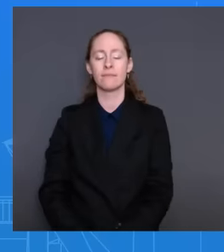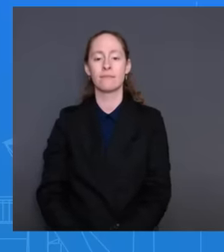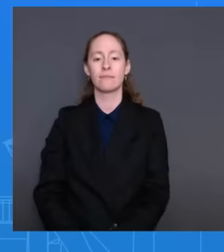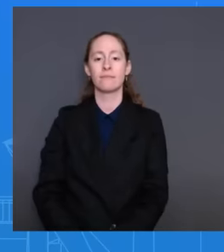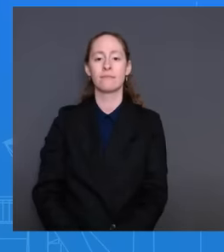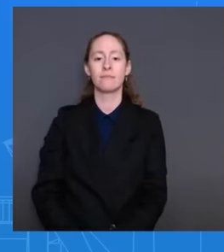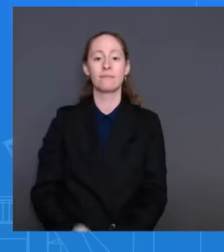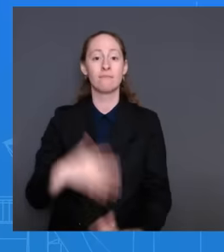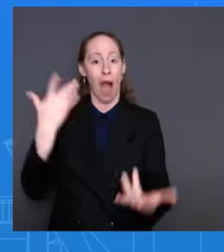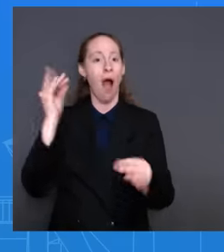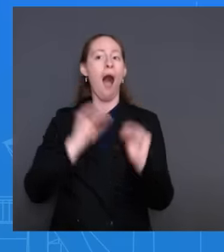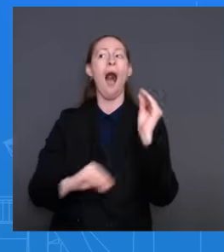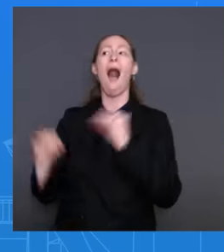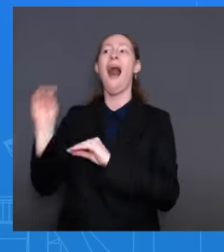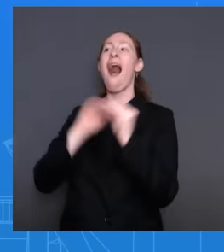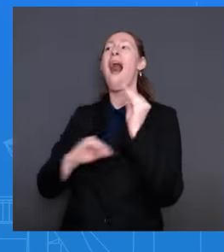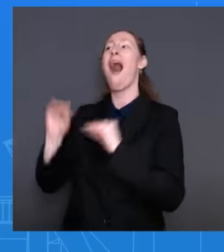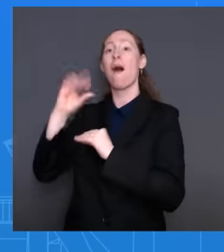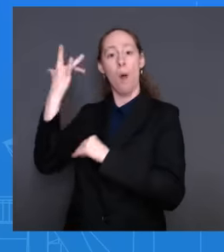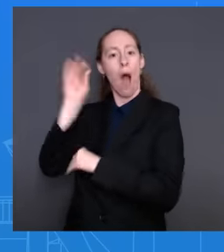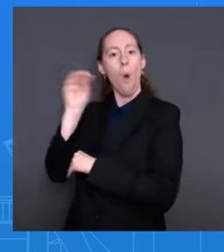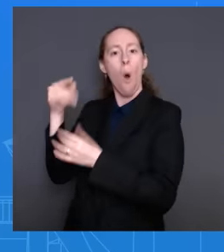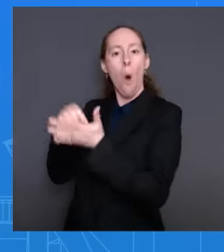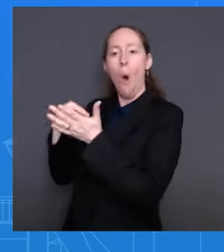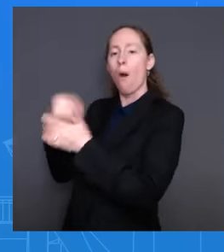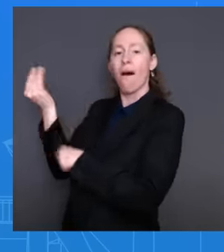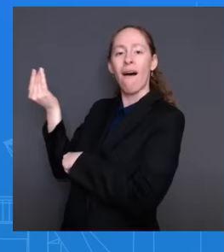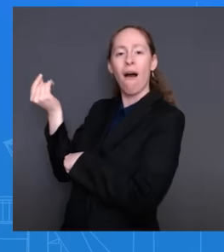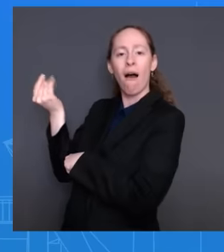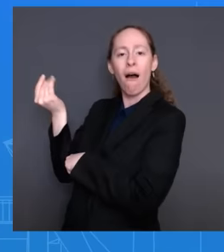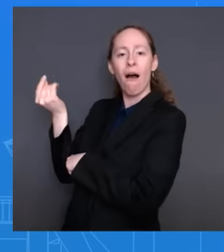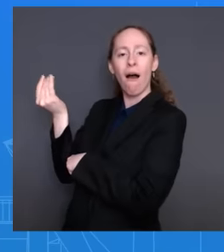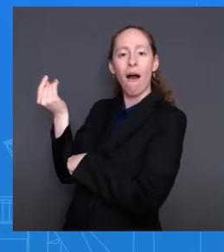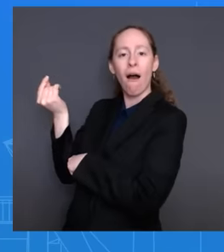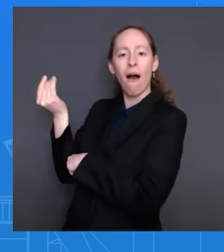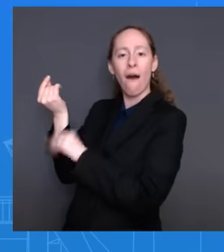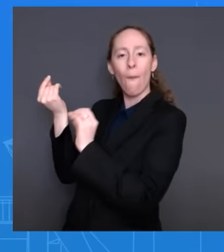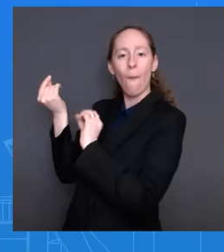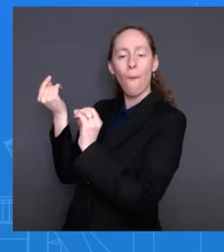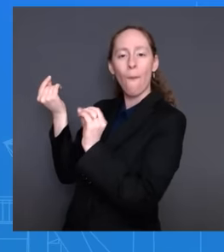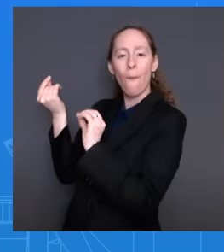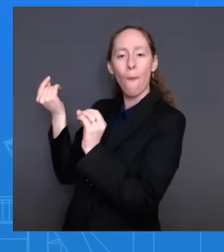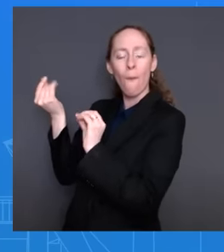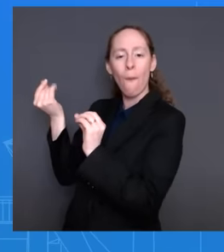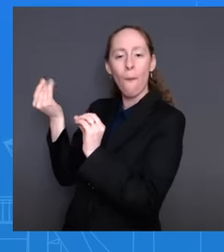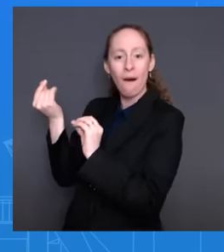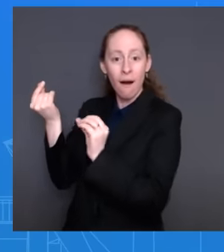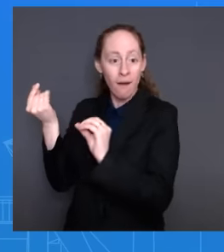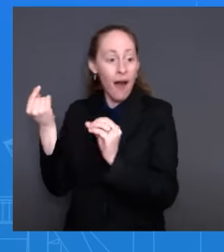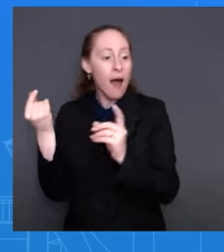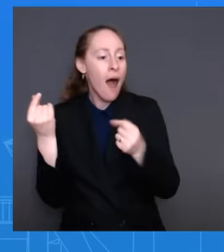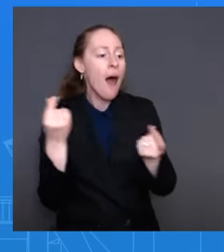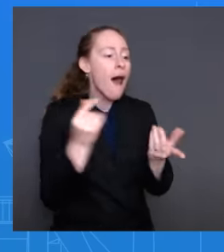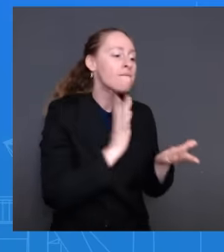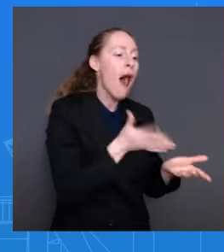program would not have a negative impact on inflation? Yeah, so I'd say a couple things of that. The first is